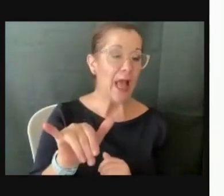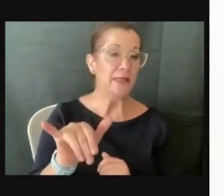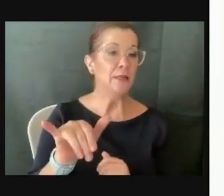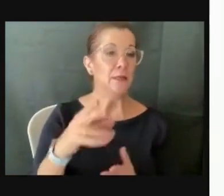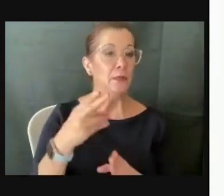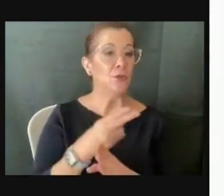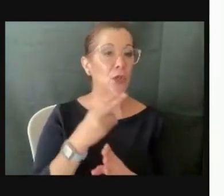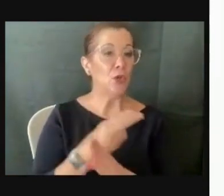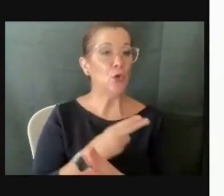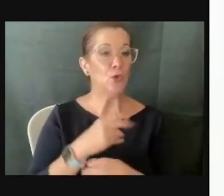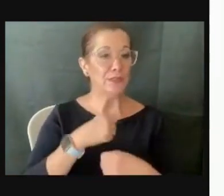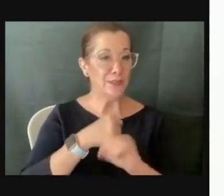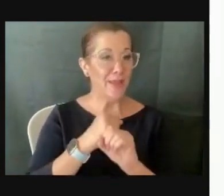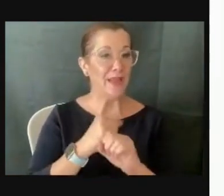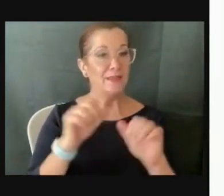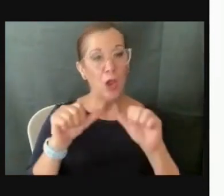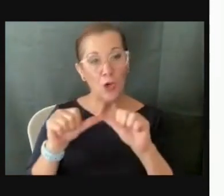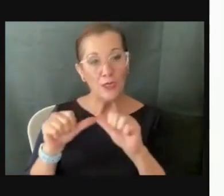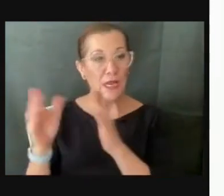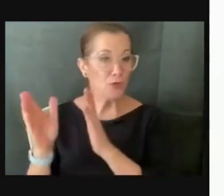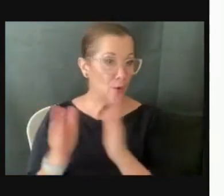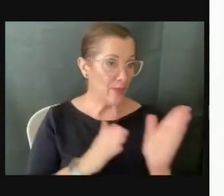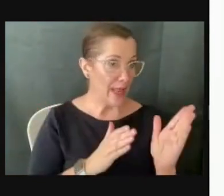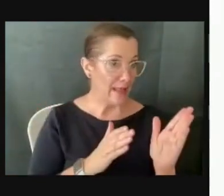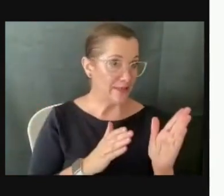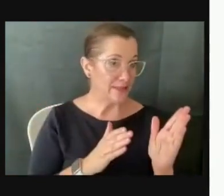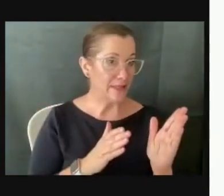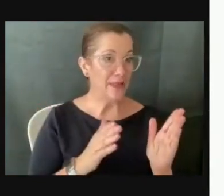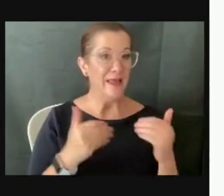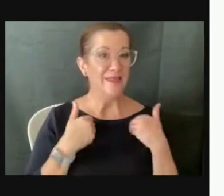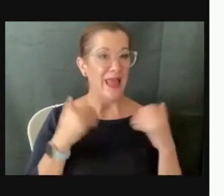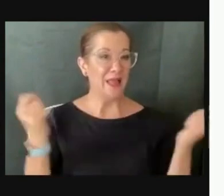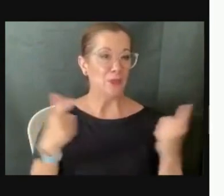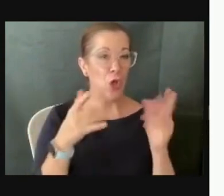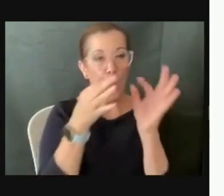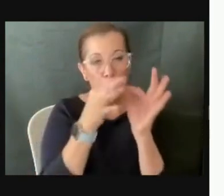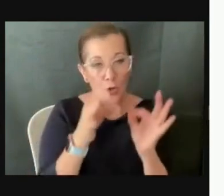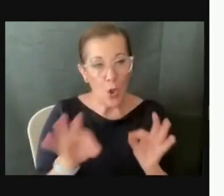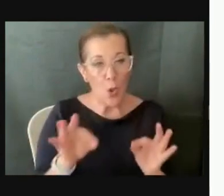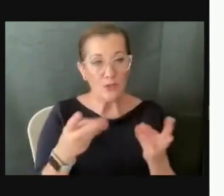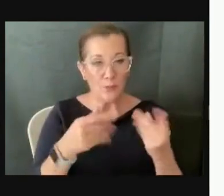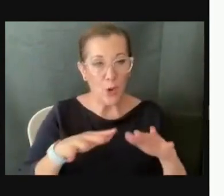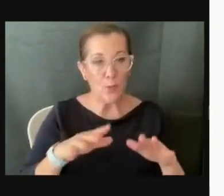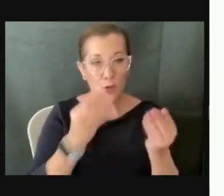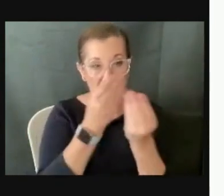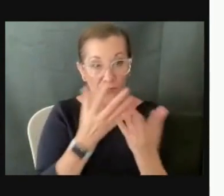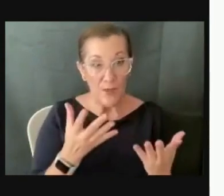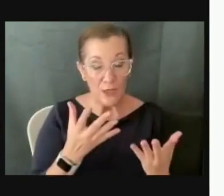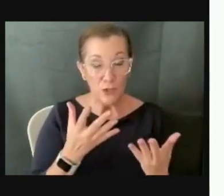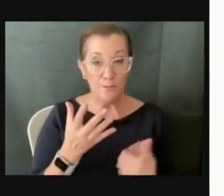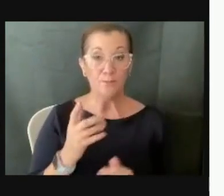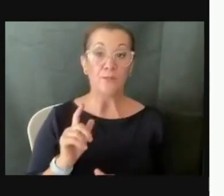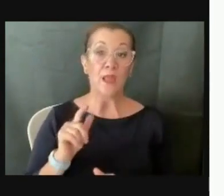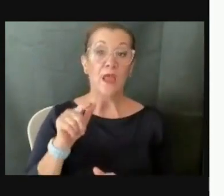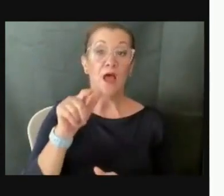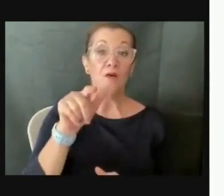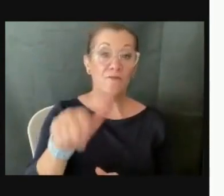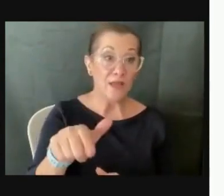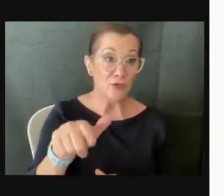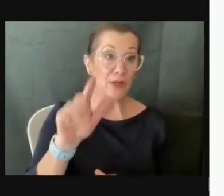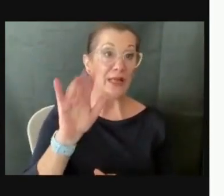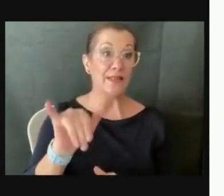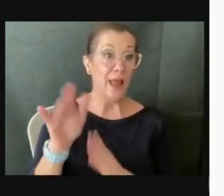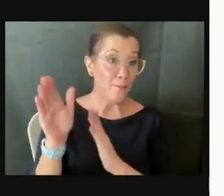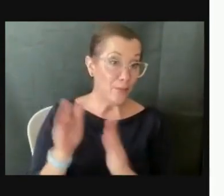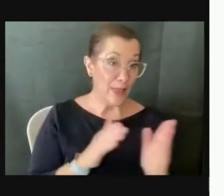create the architectural plans, which is with all the notes and property information. Now, eventually, that